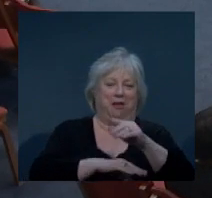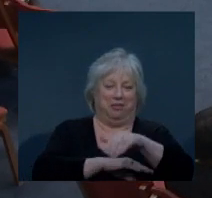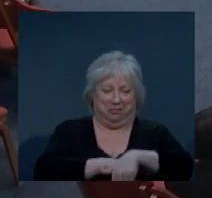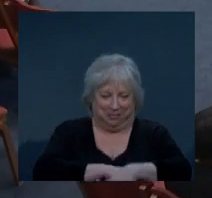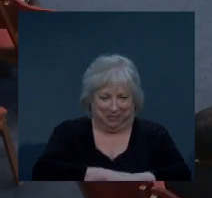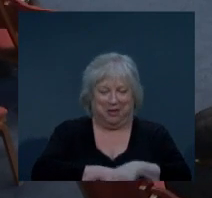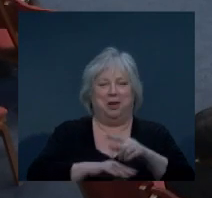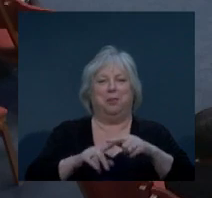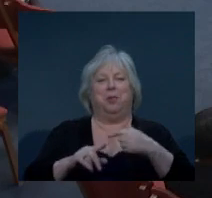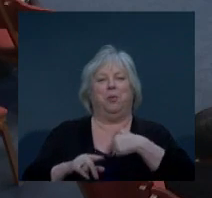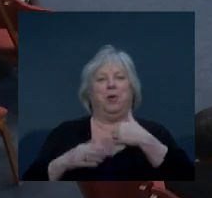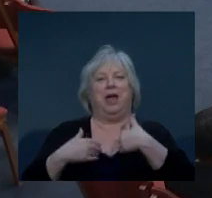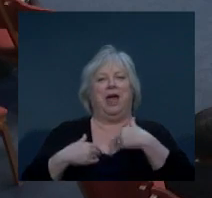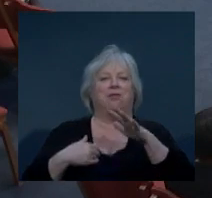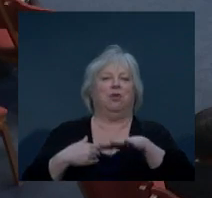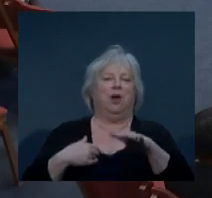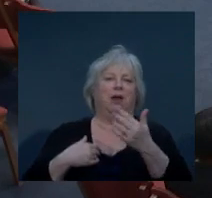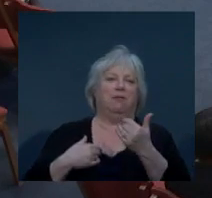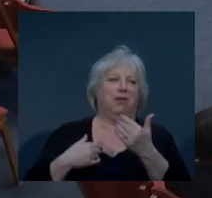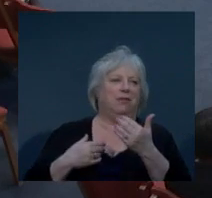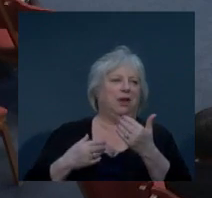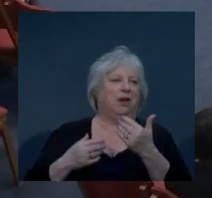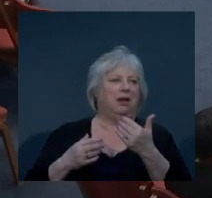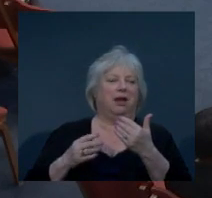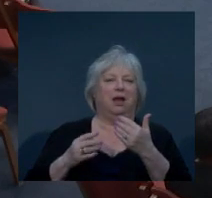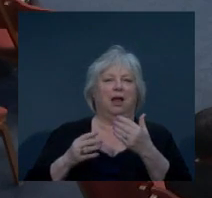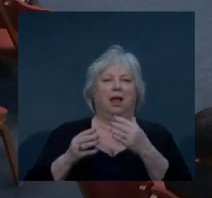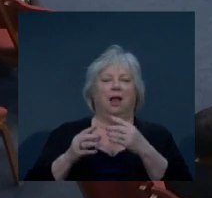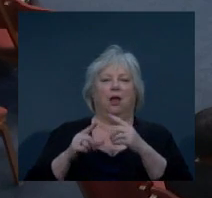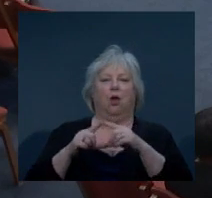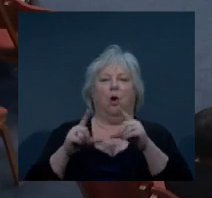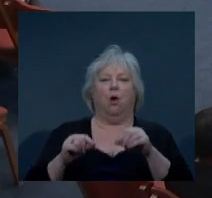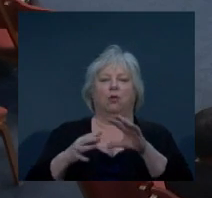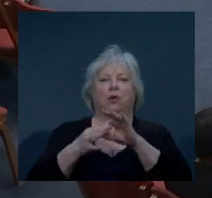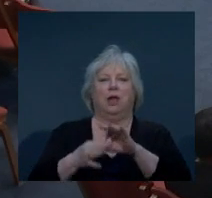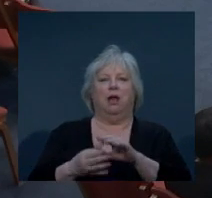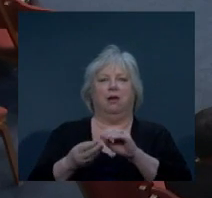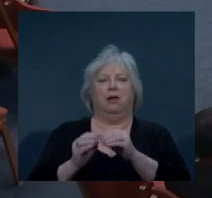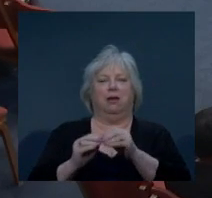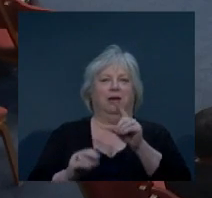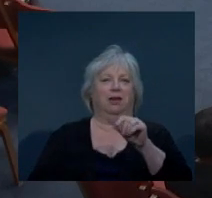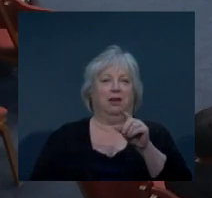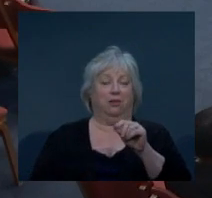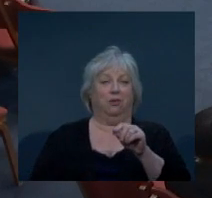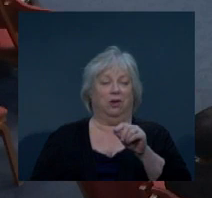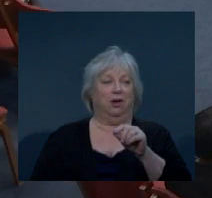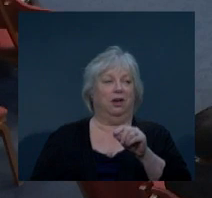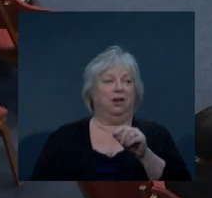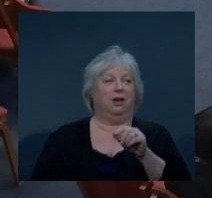have, I believe, somewhere around 15 item cards for item number 20.